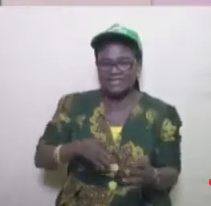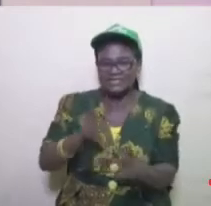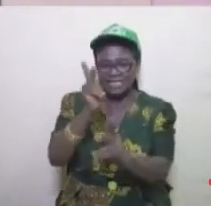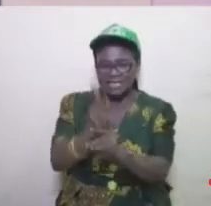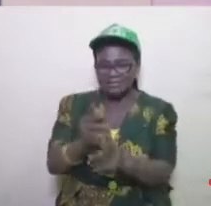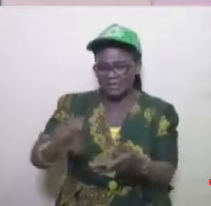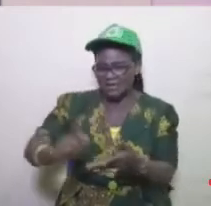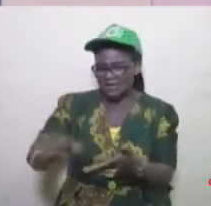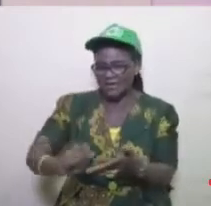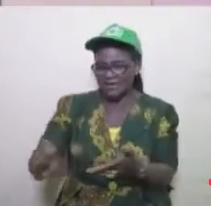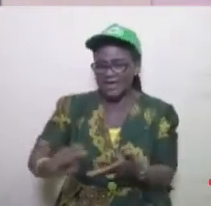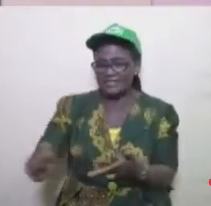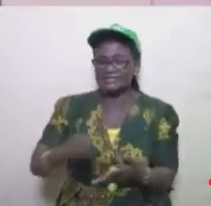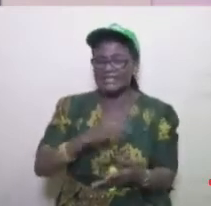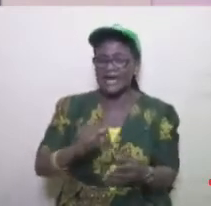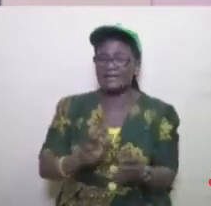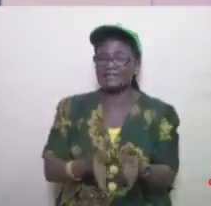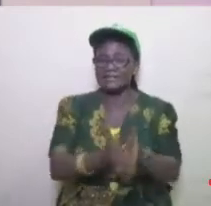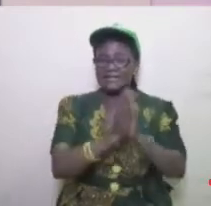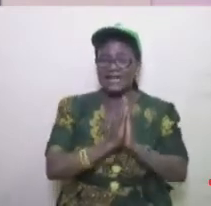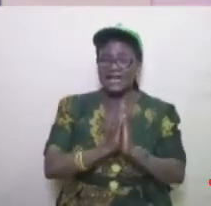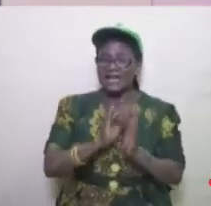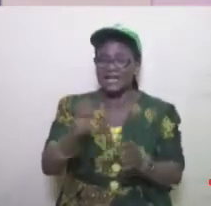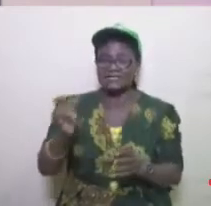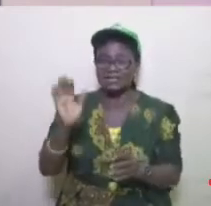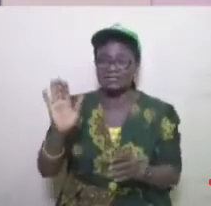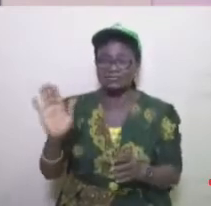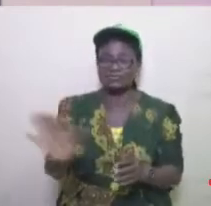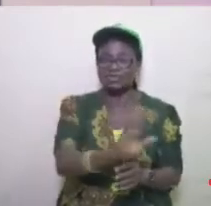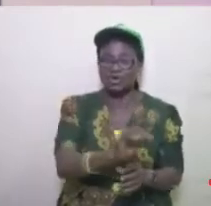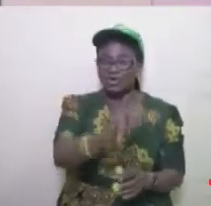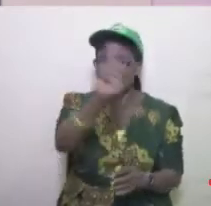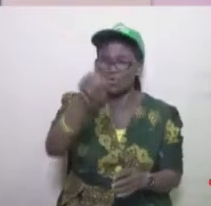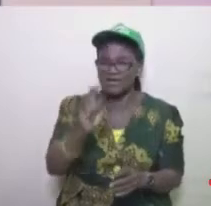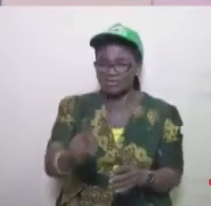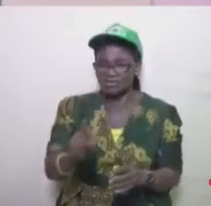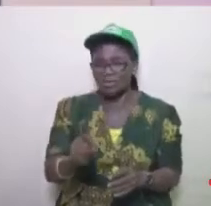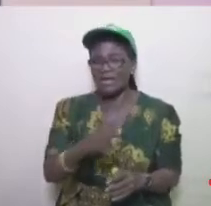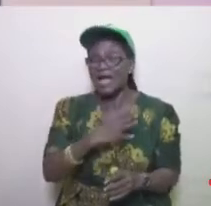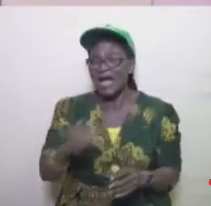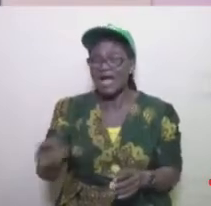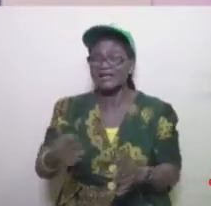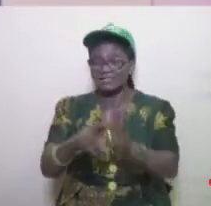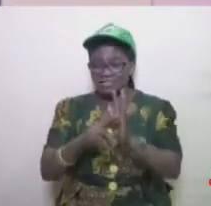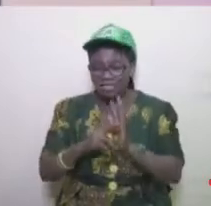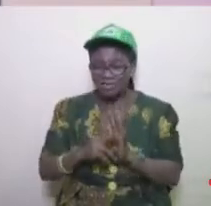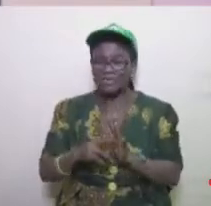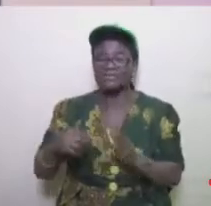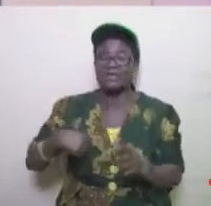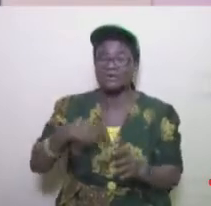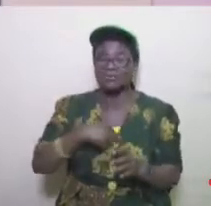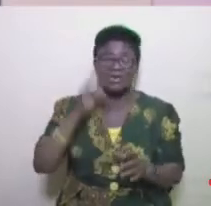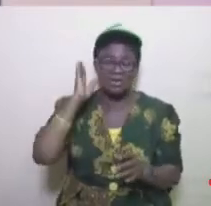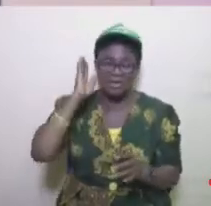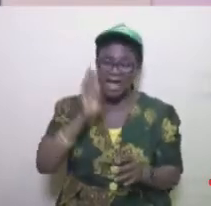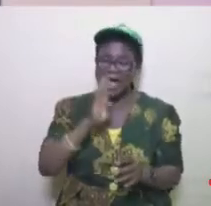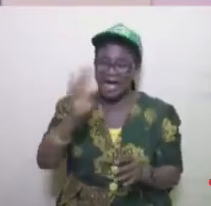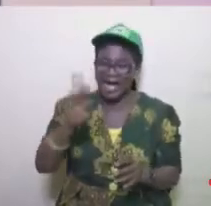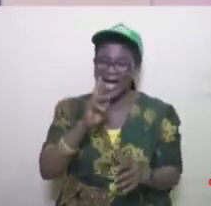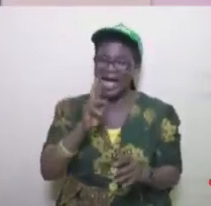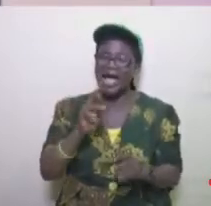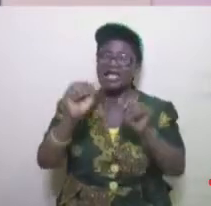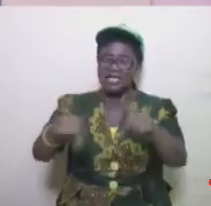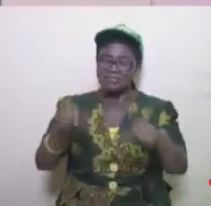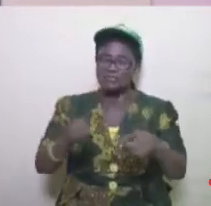and keep asking your questions. And when we generalize questions and requests, we are able to come up with